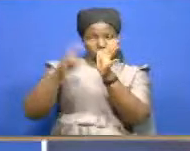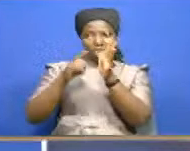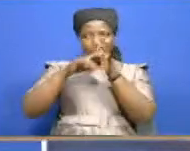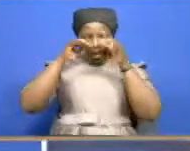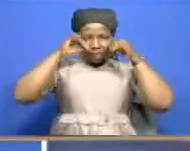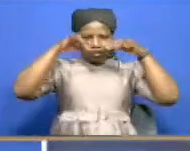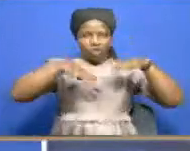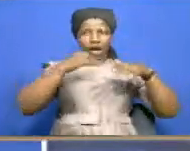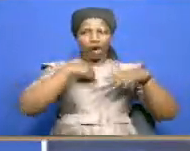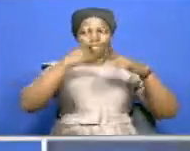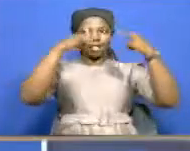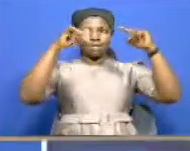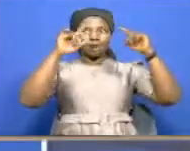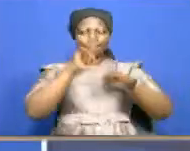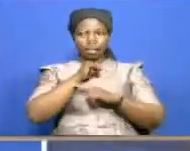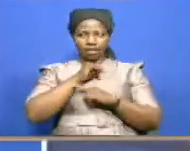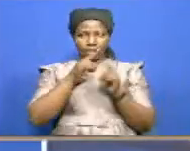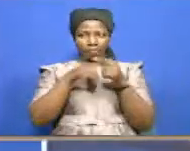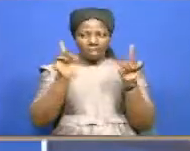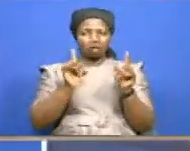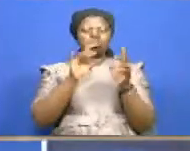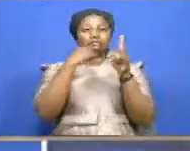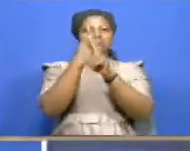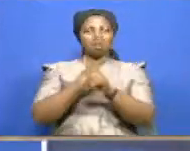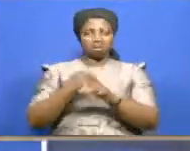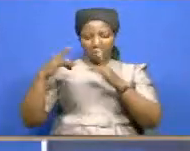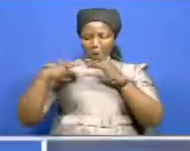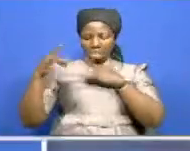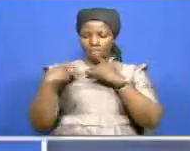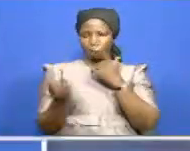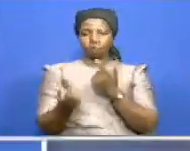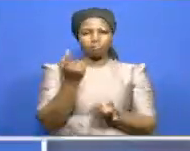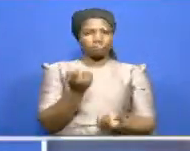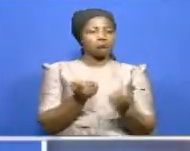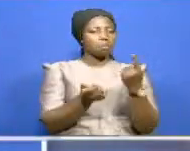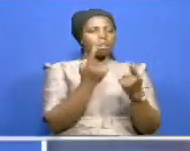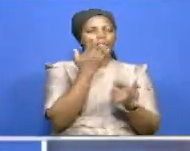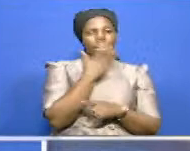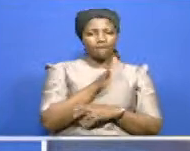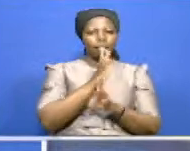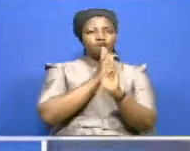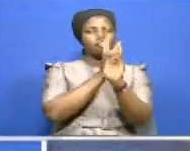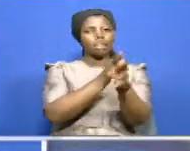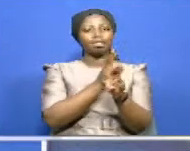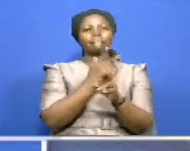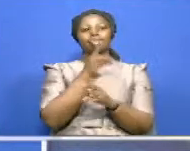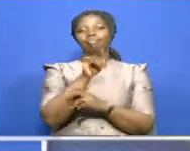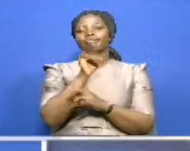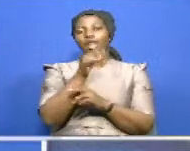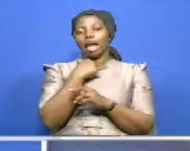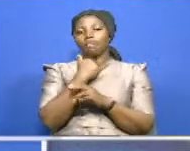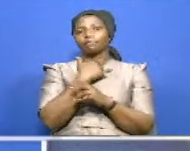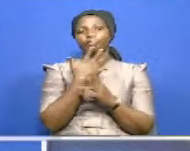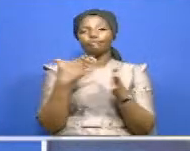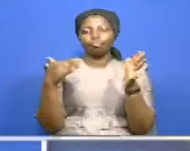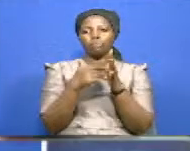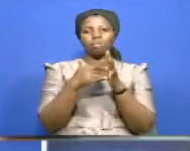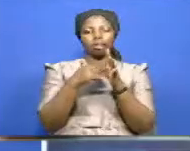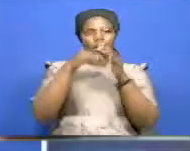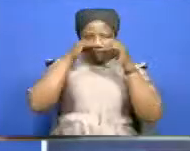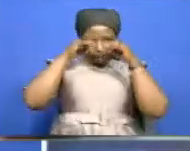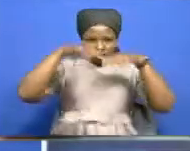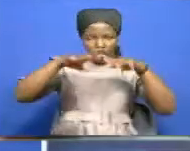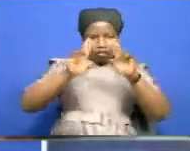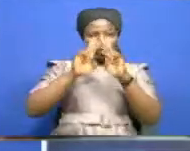its successes. However, a number of concerns were raised that the report says has hindered the devolved units from meeting their